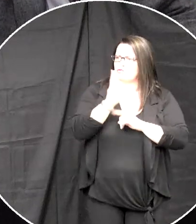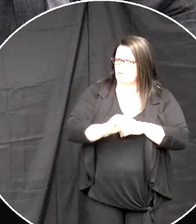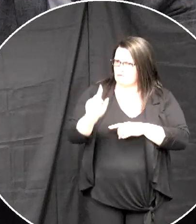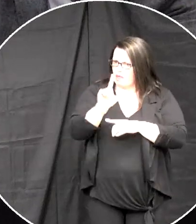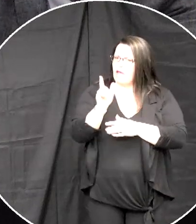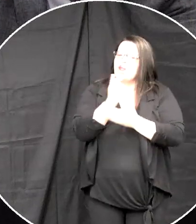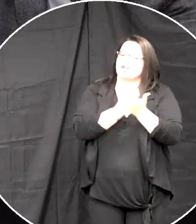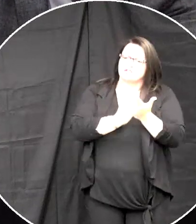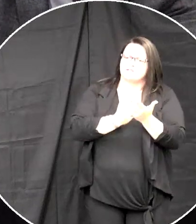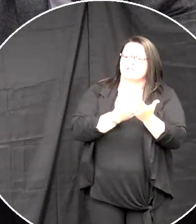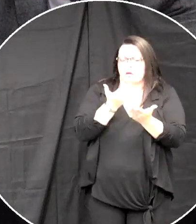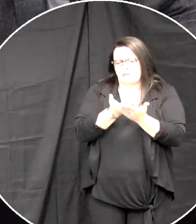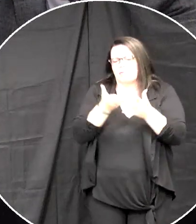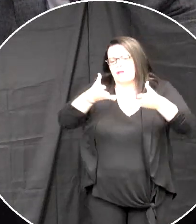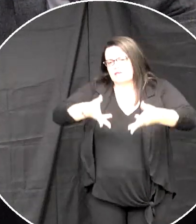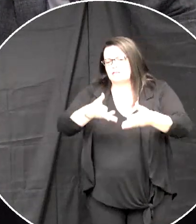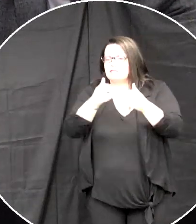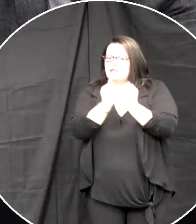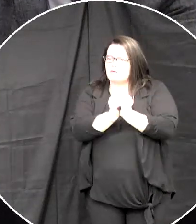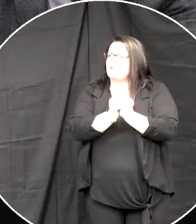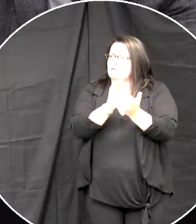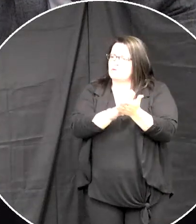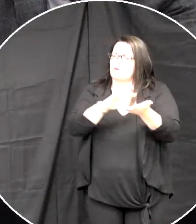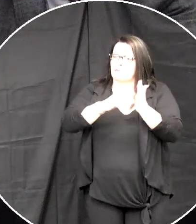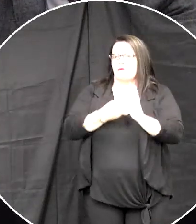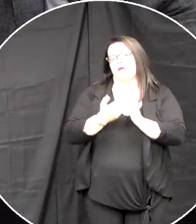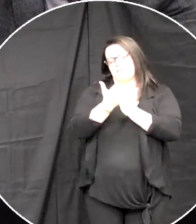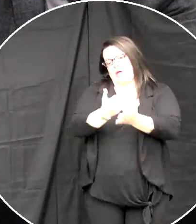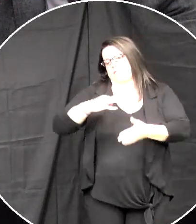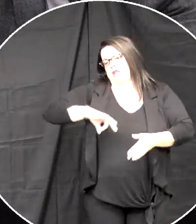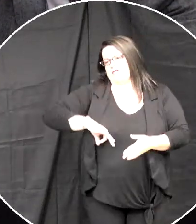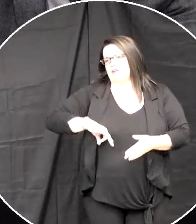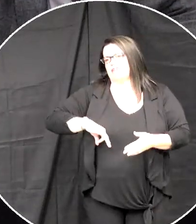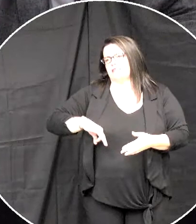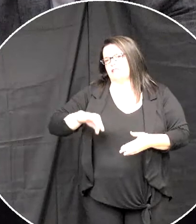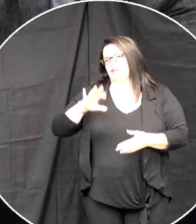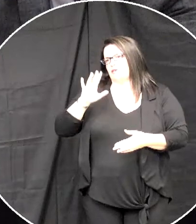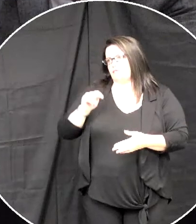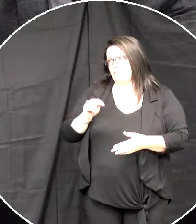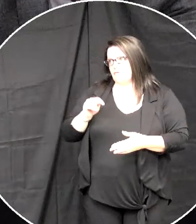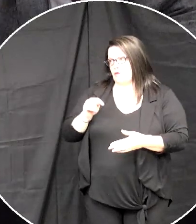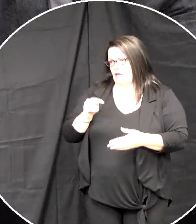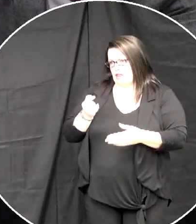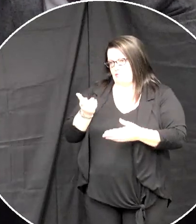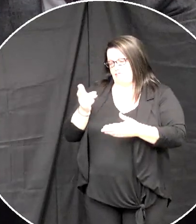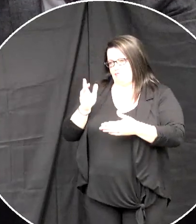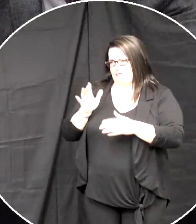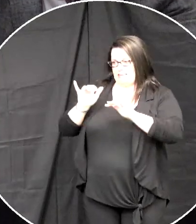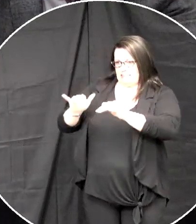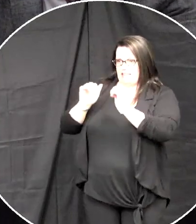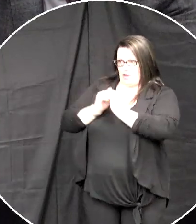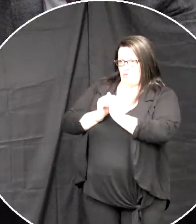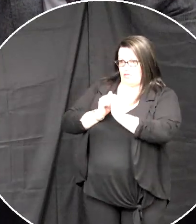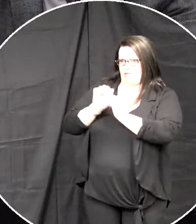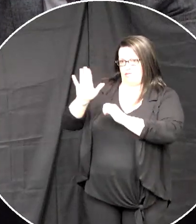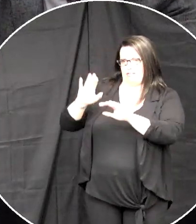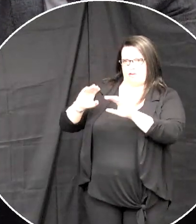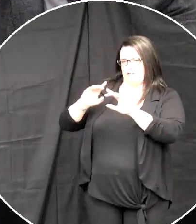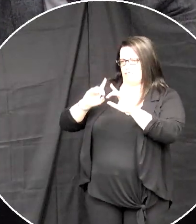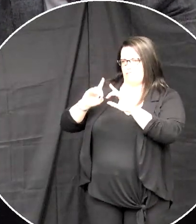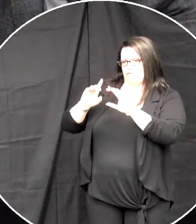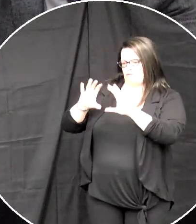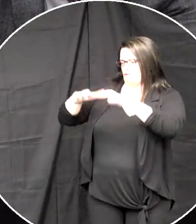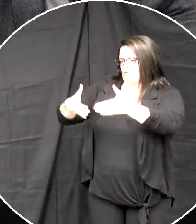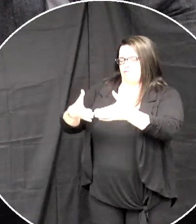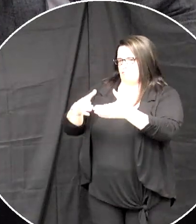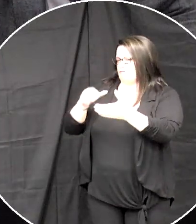with the school, so it helps benefit the schools. A little of those fees actually stay in this entity, and the